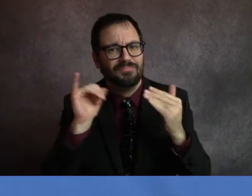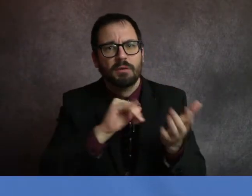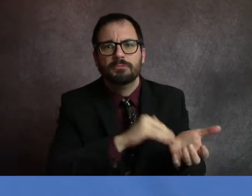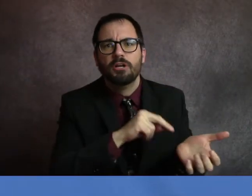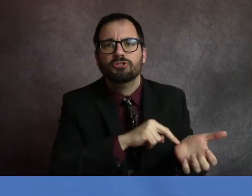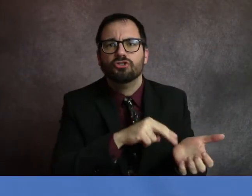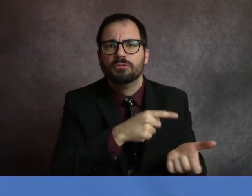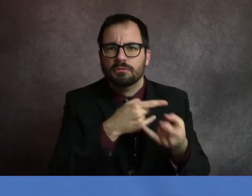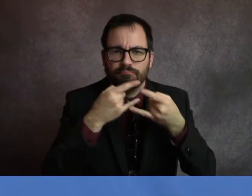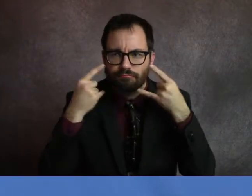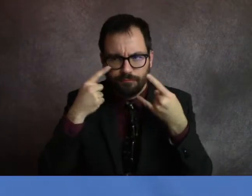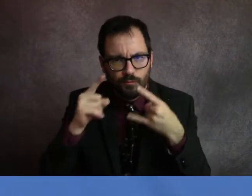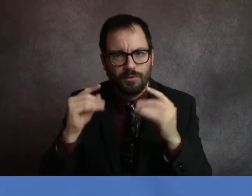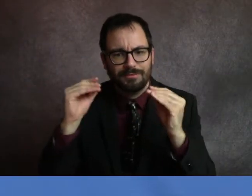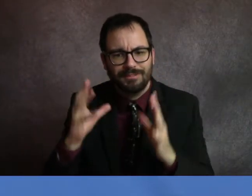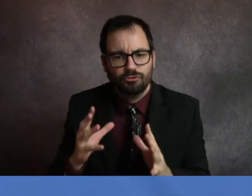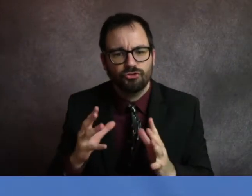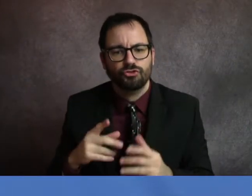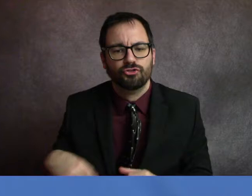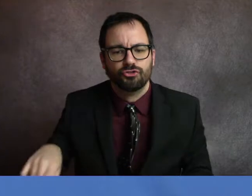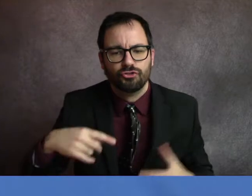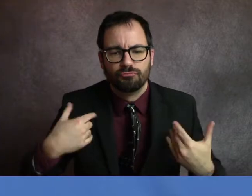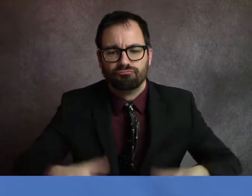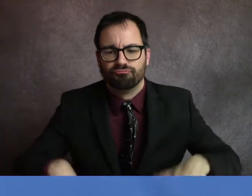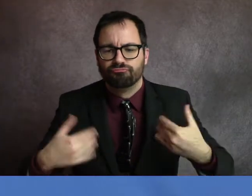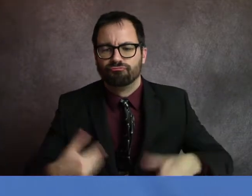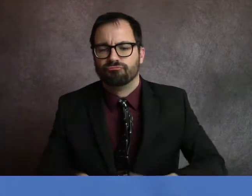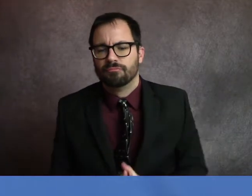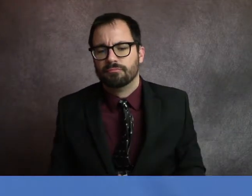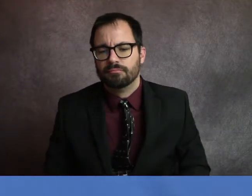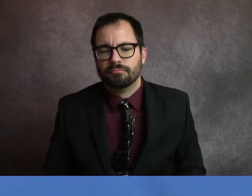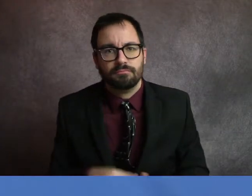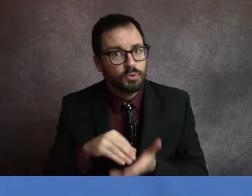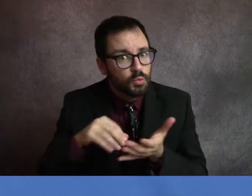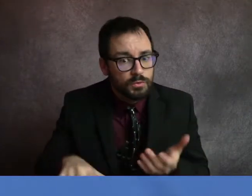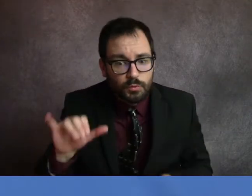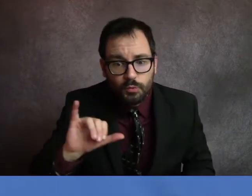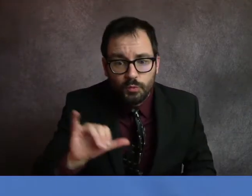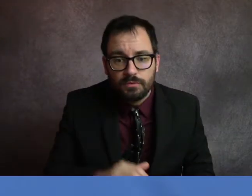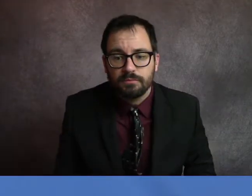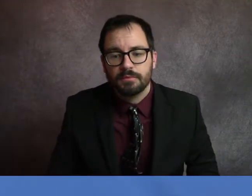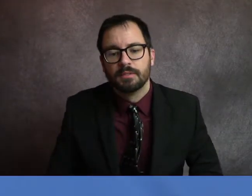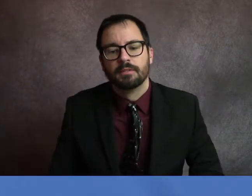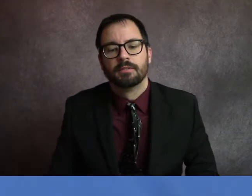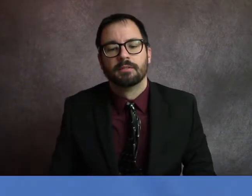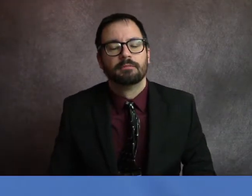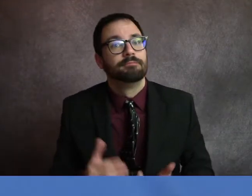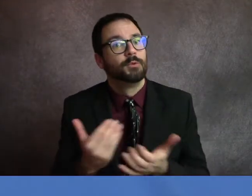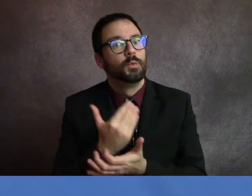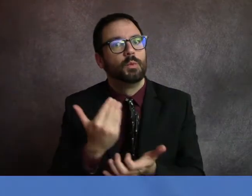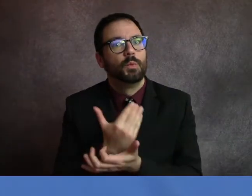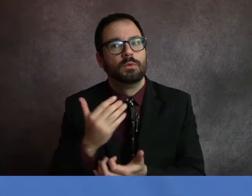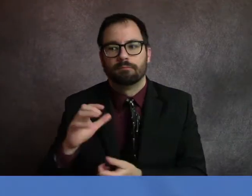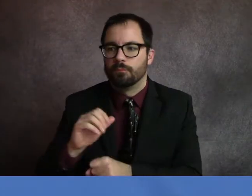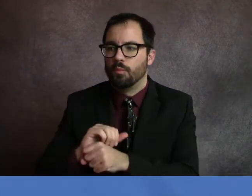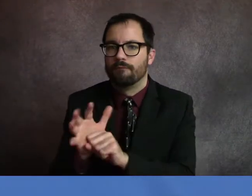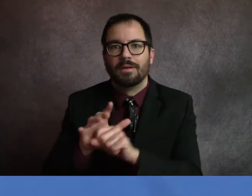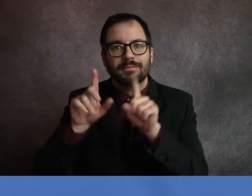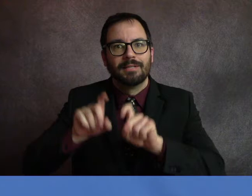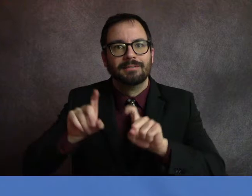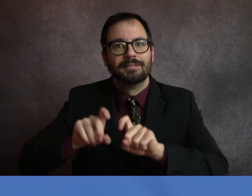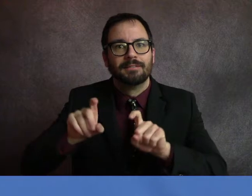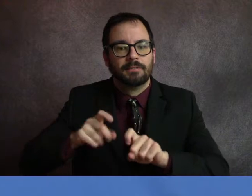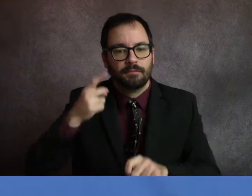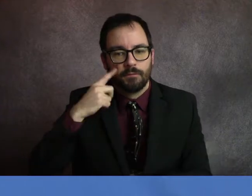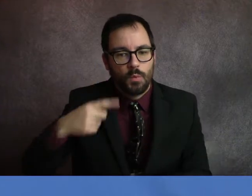Medical grade PPE for staff. Disposable masks for students and staff. This week we're also launching a new